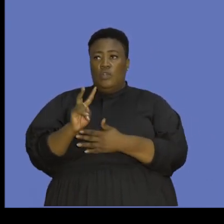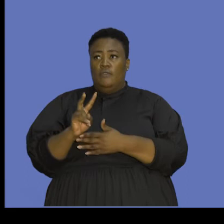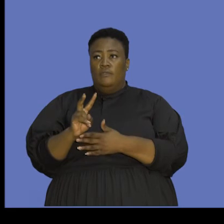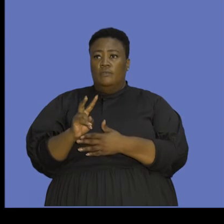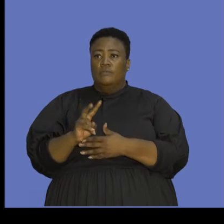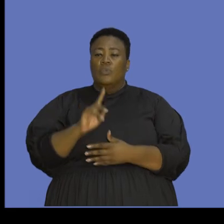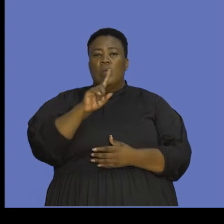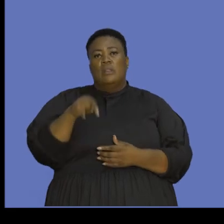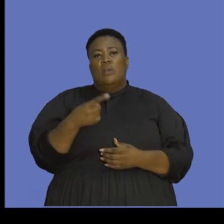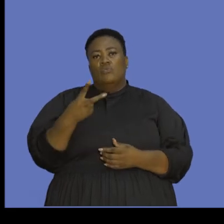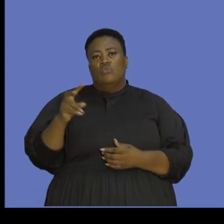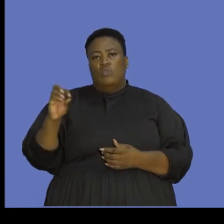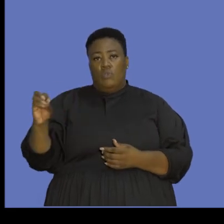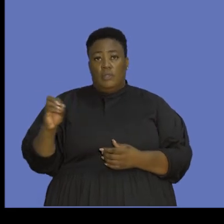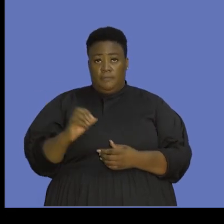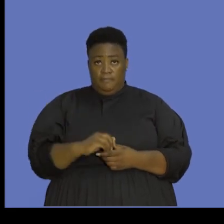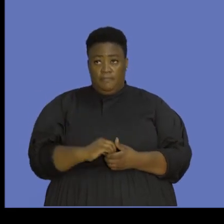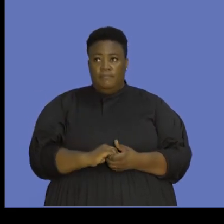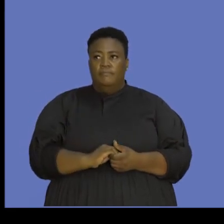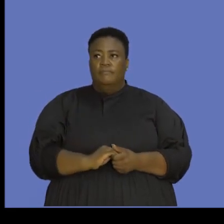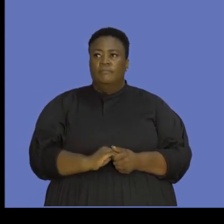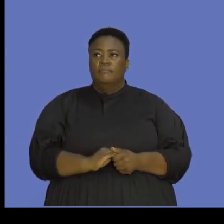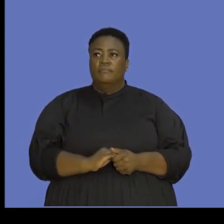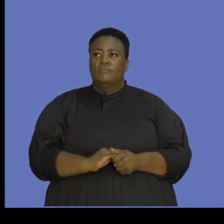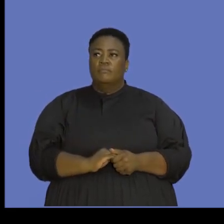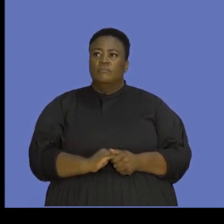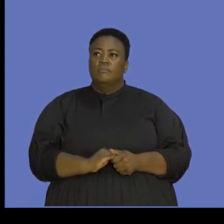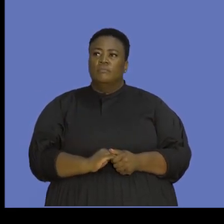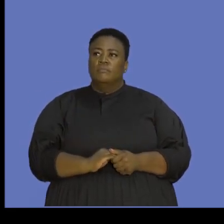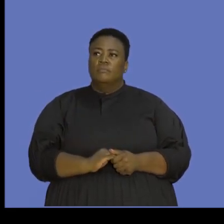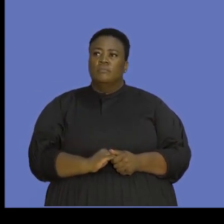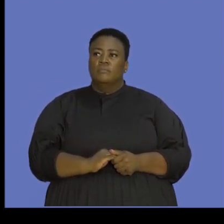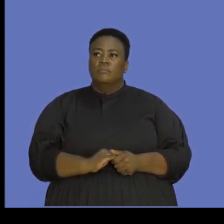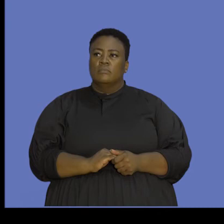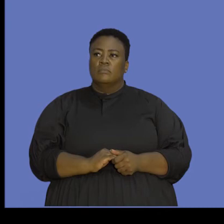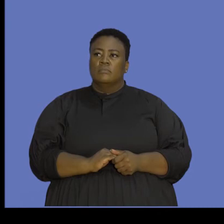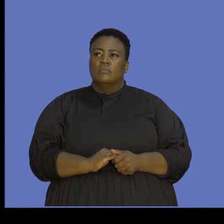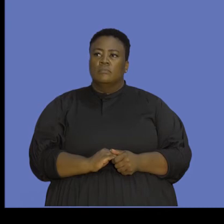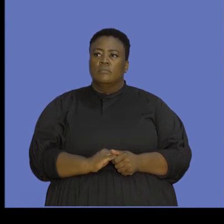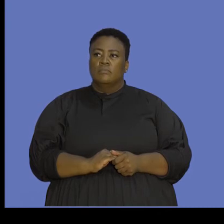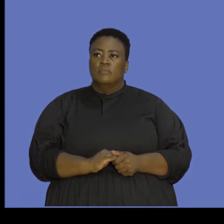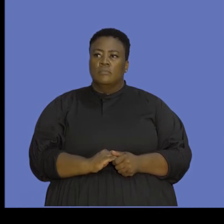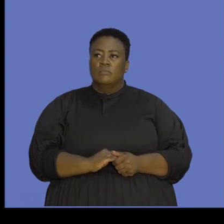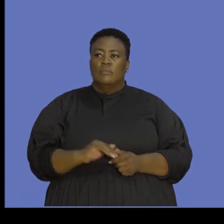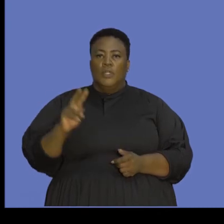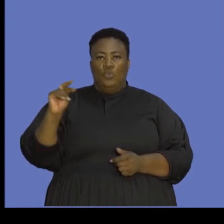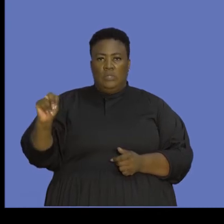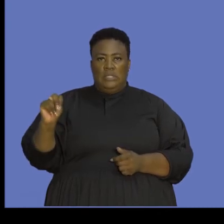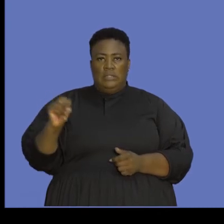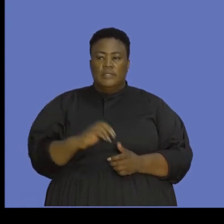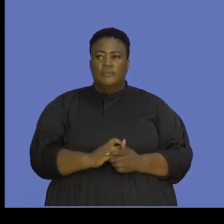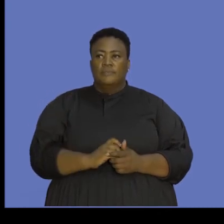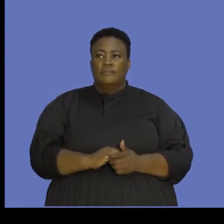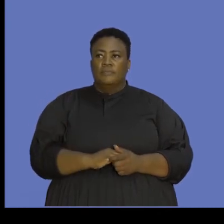which gives me 1,200. Okay? newtons.